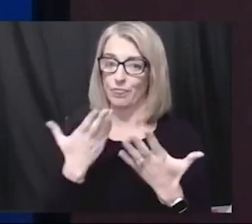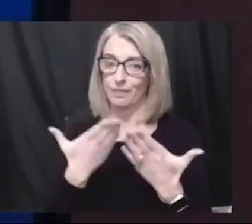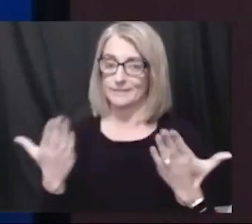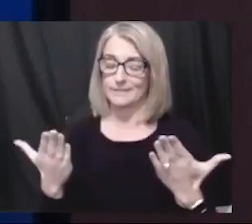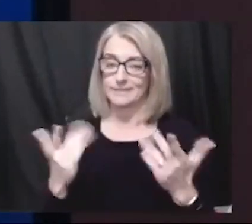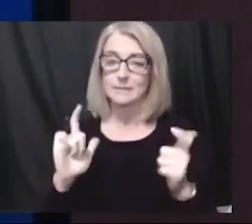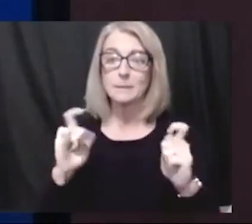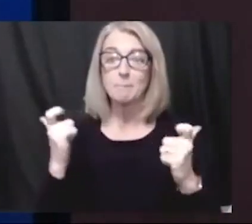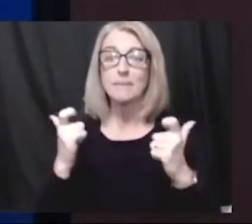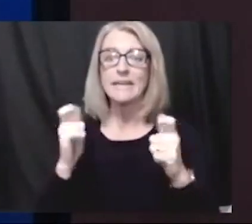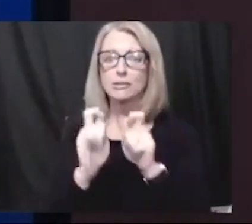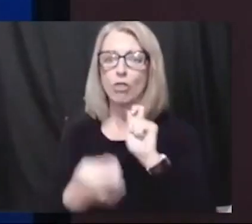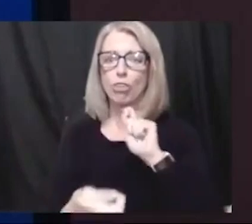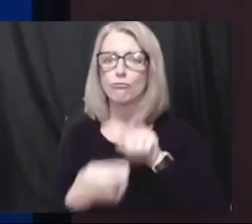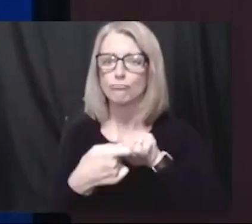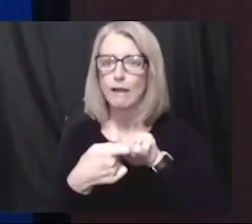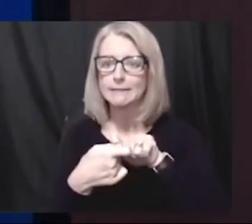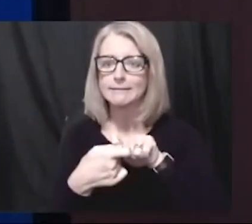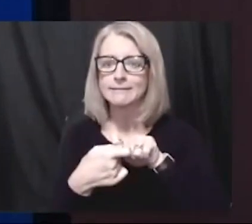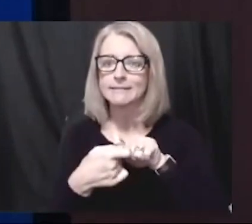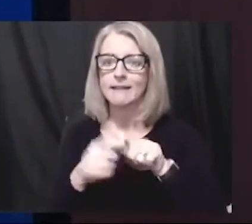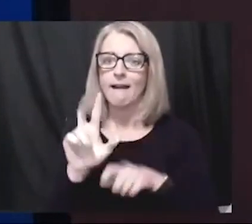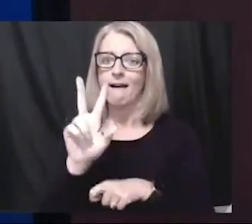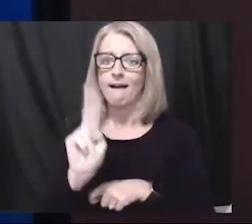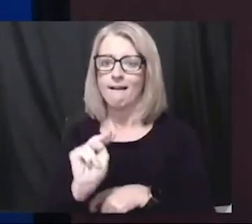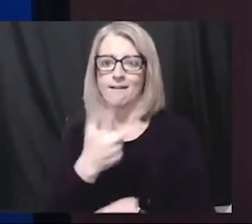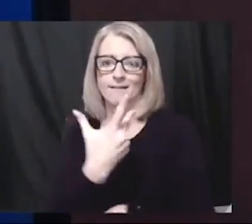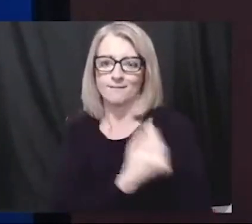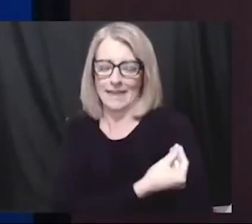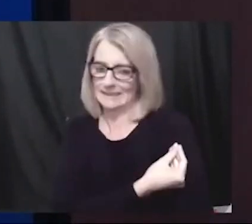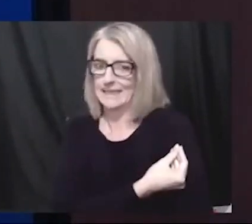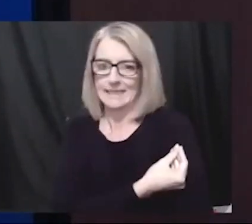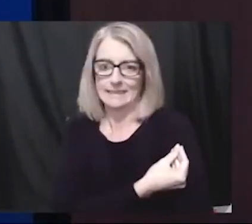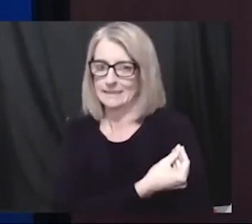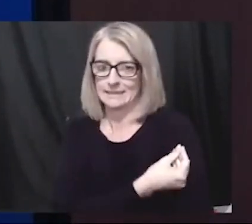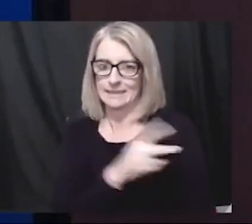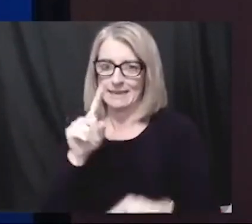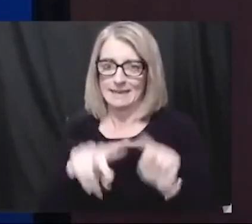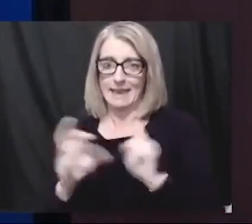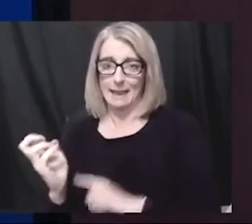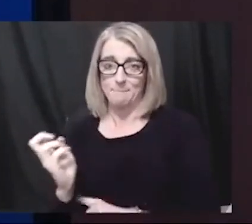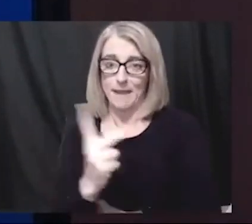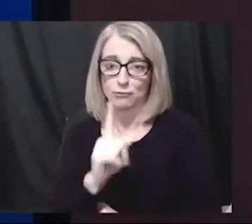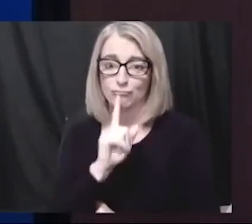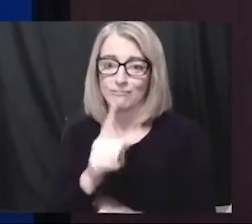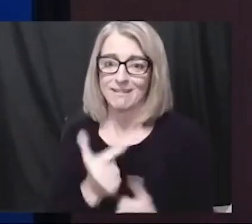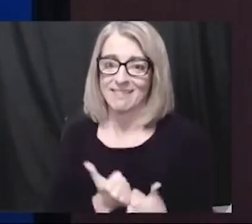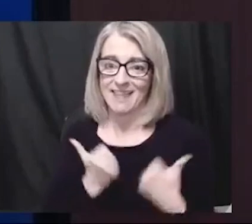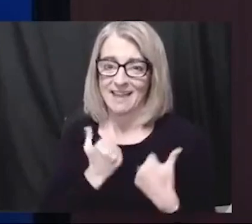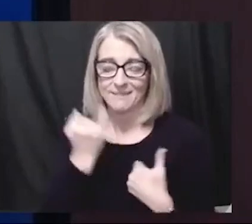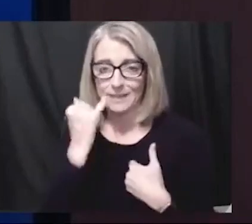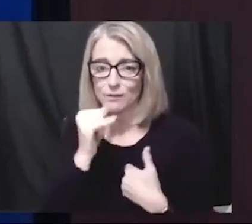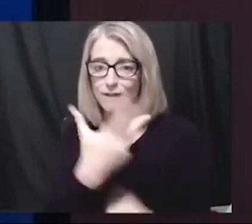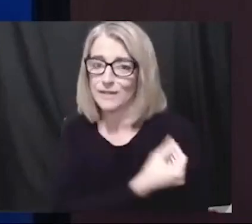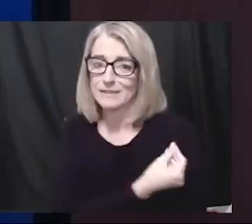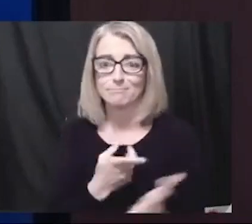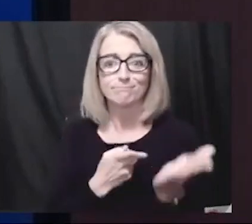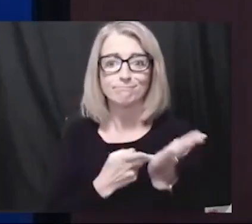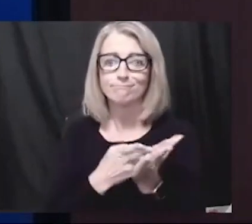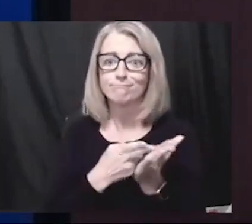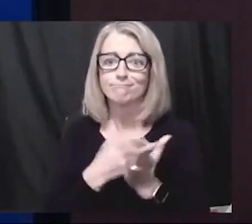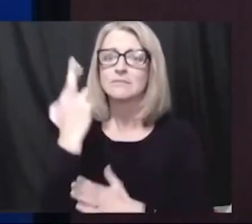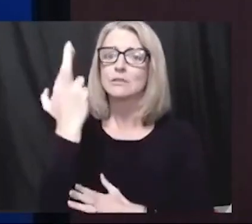threat of unvaccinated patients is that we can't get back to real life. Let's be honest. The reason that